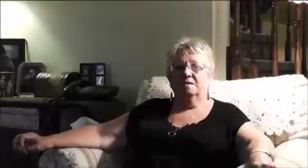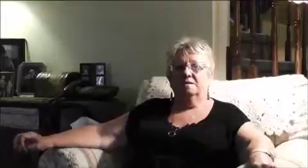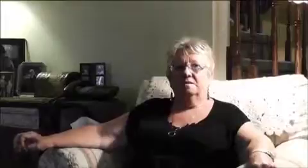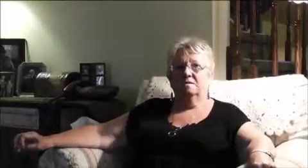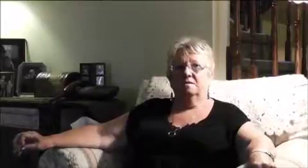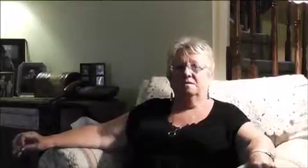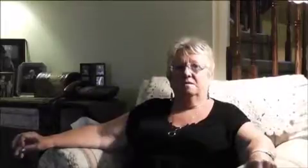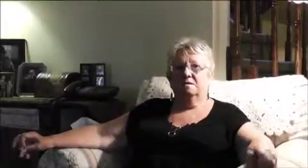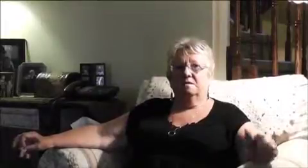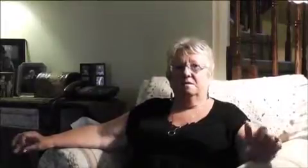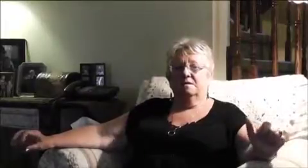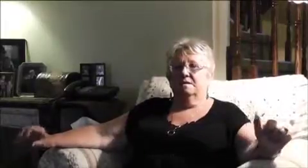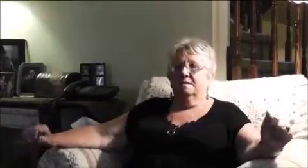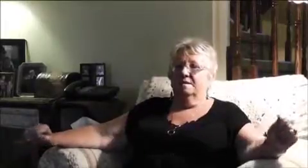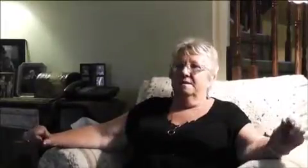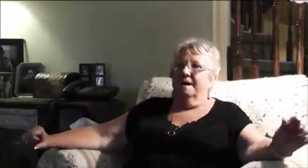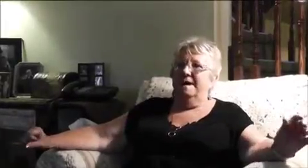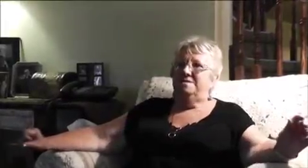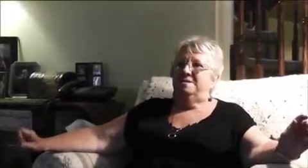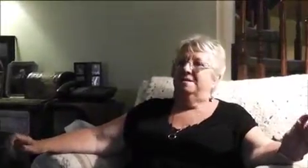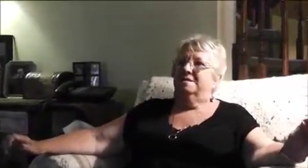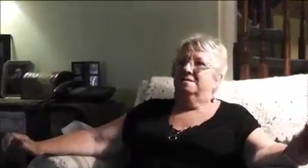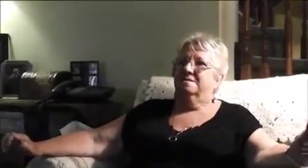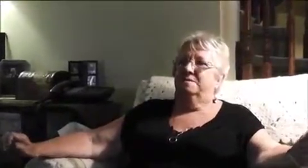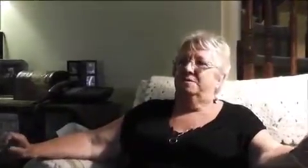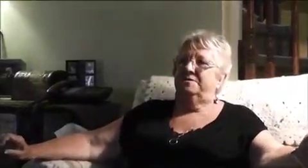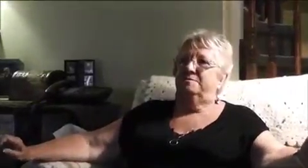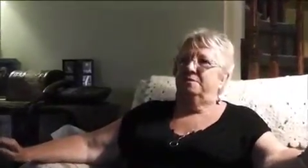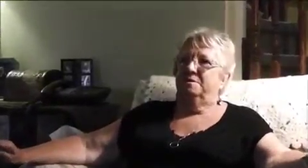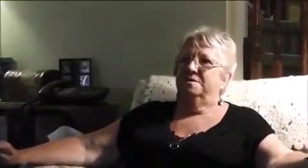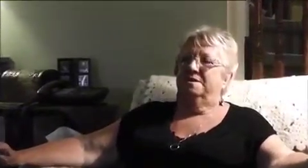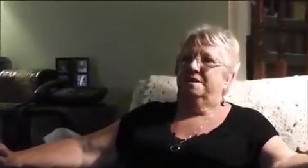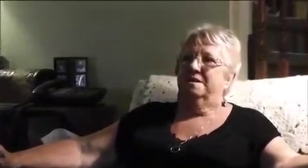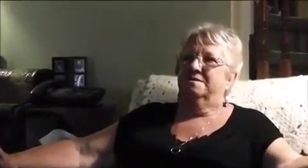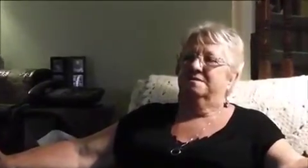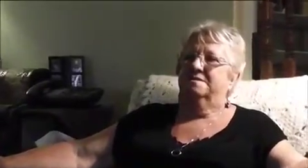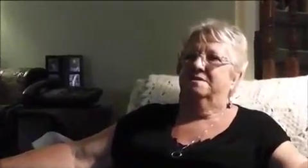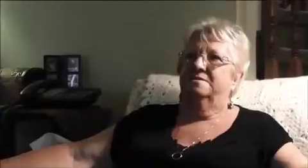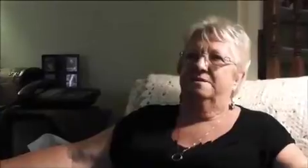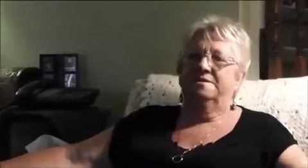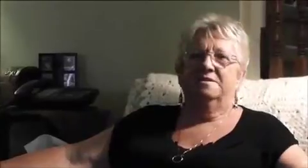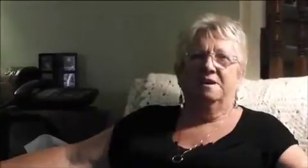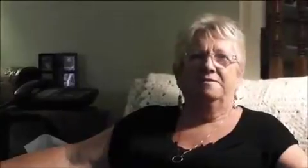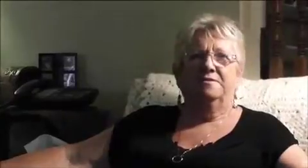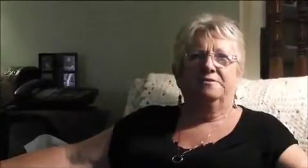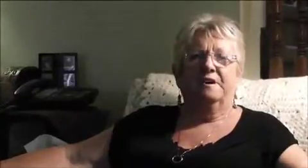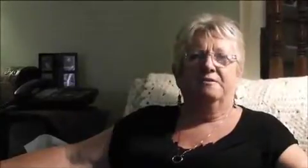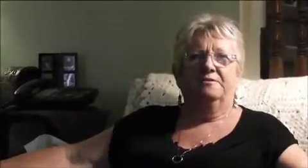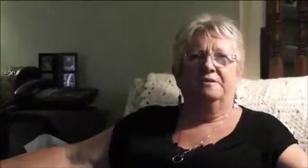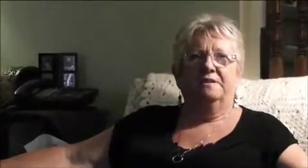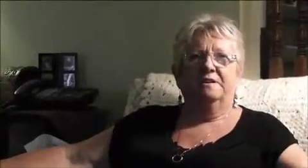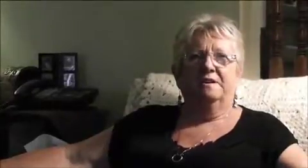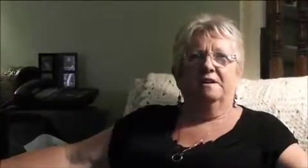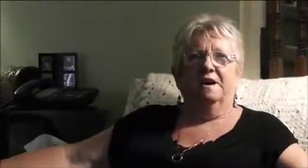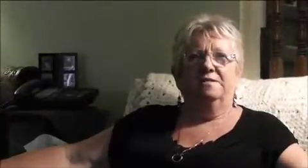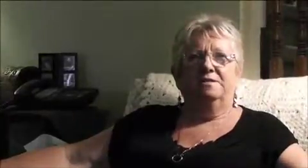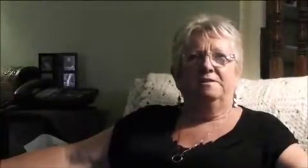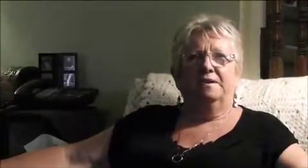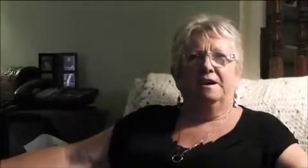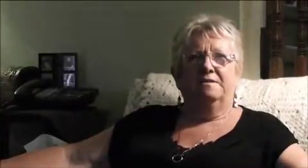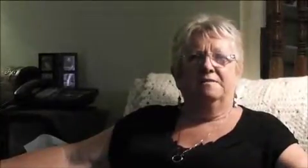we've got with us today? I think the most important thing is to learn to love yourself.